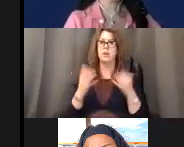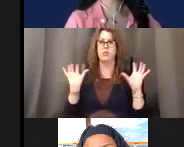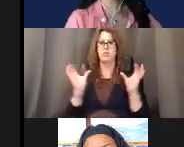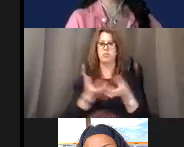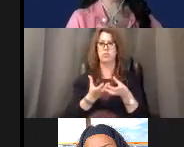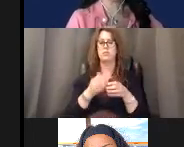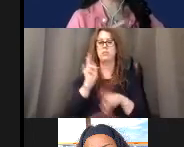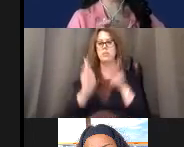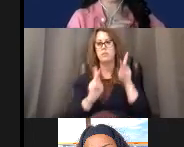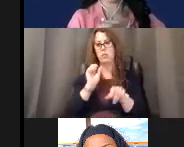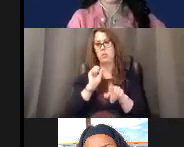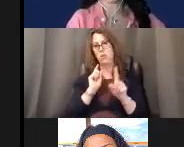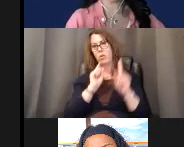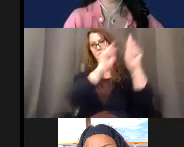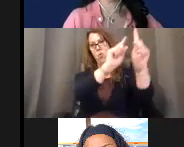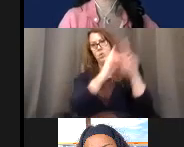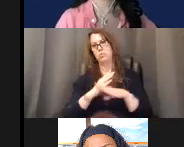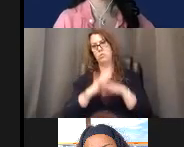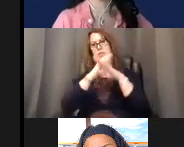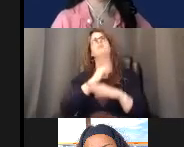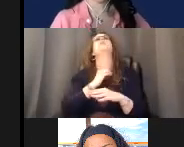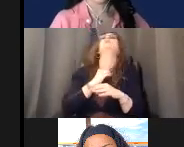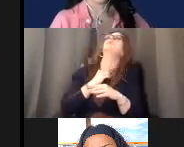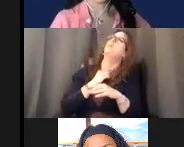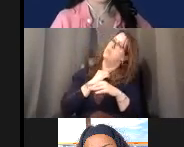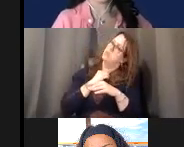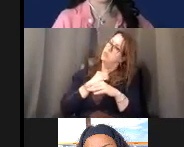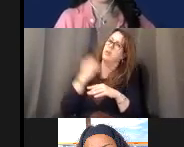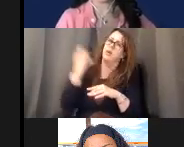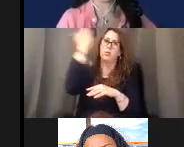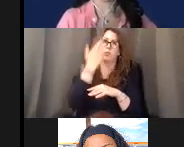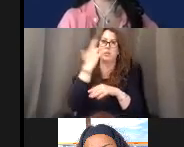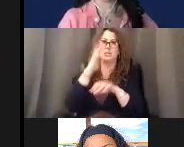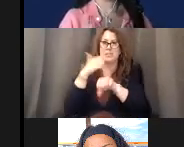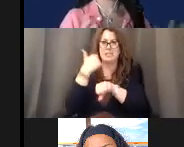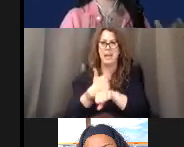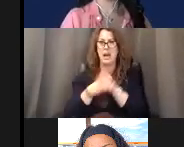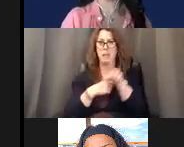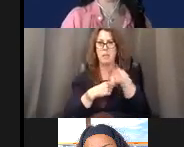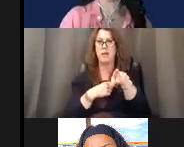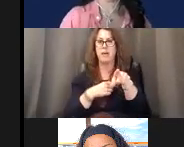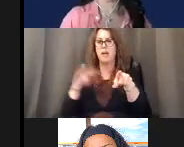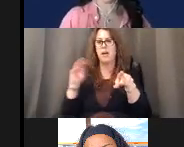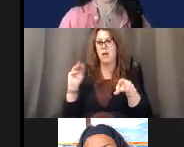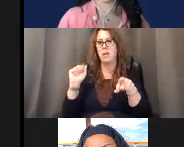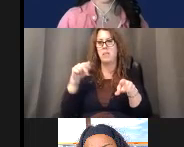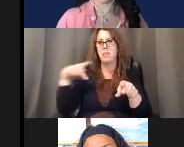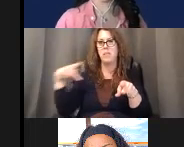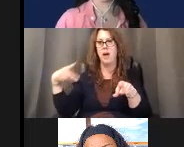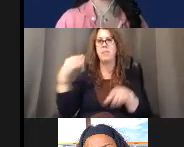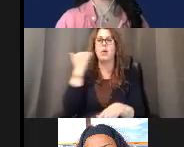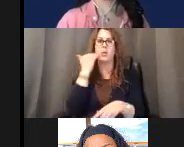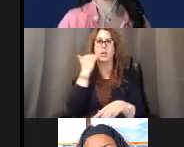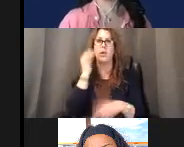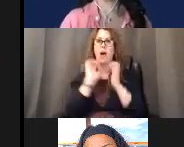prevention. The reason we map out this continuum in this way is because we know that this is how the work is currently